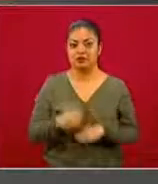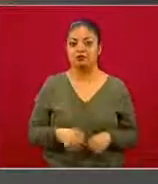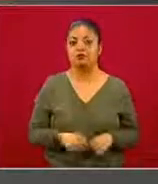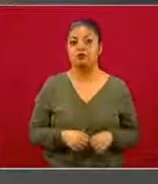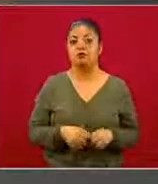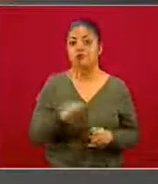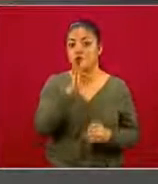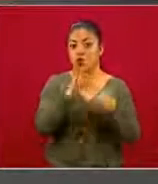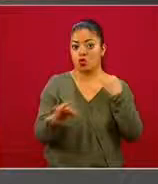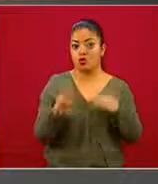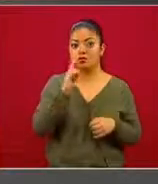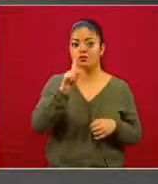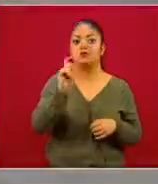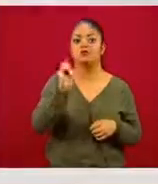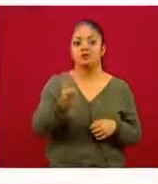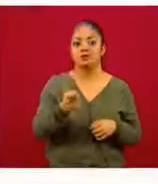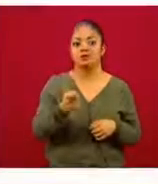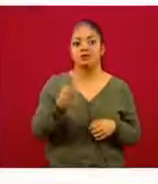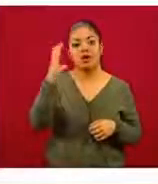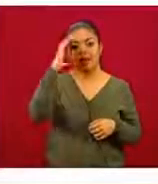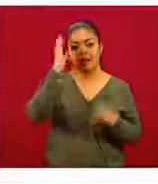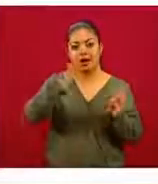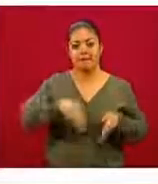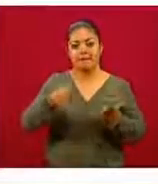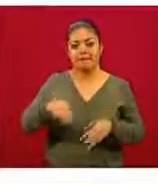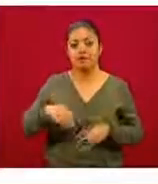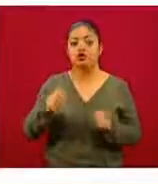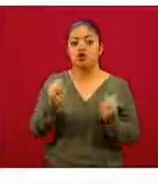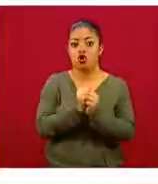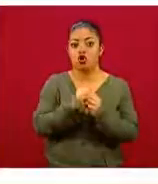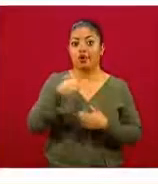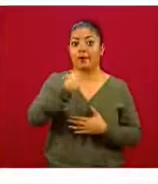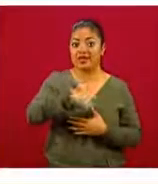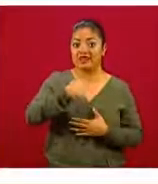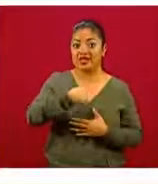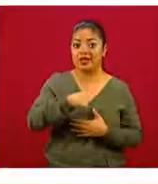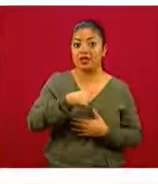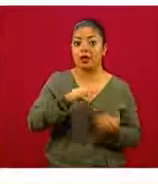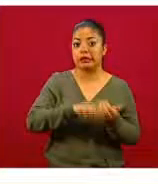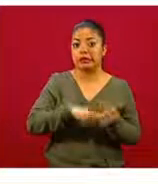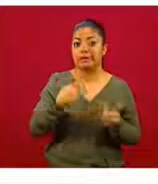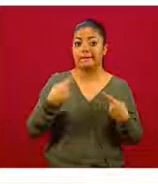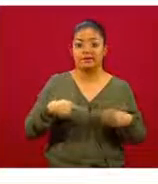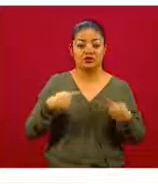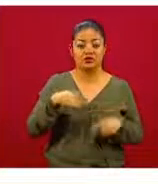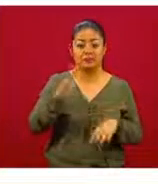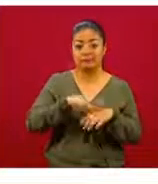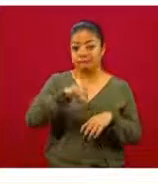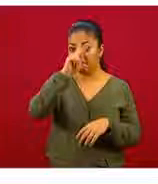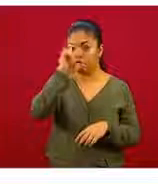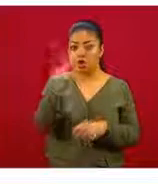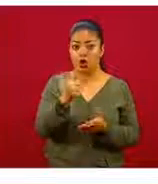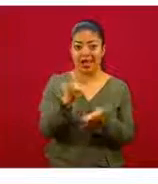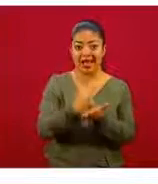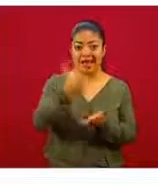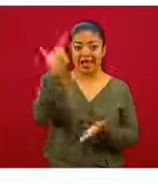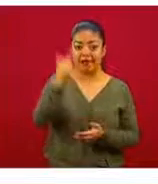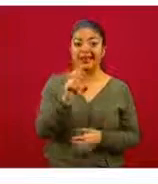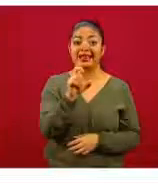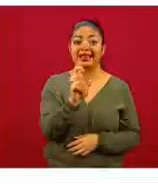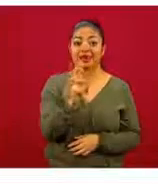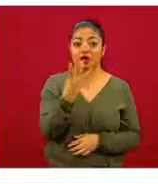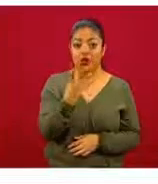there by state. Let's end by taking a look at beds with ventilators. These are people who are critically